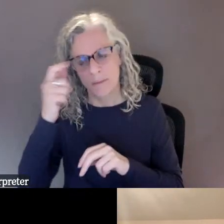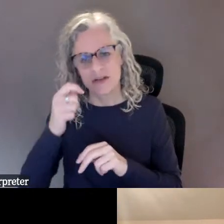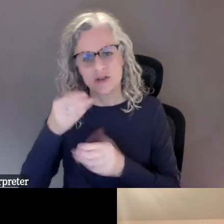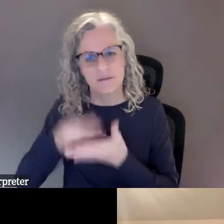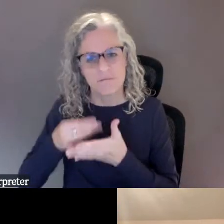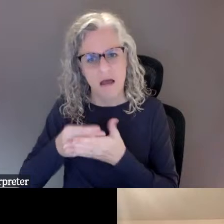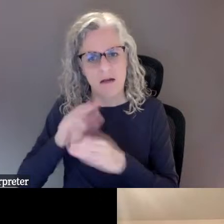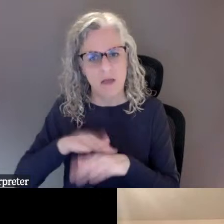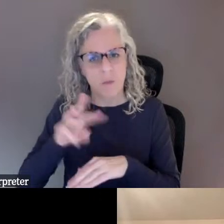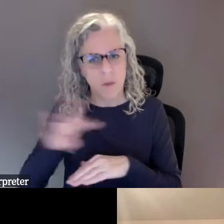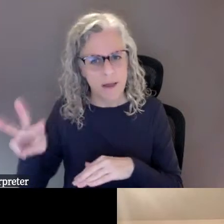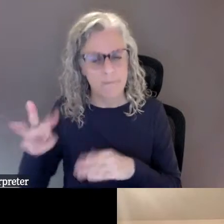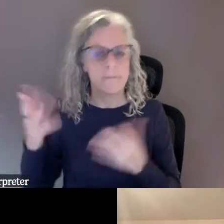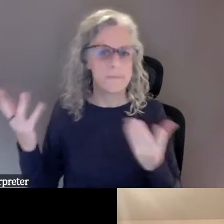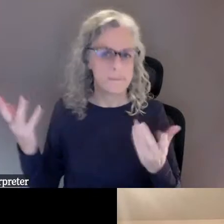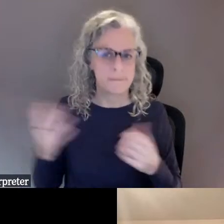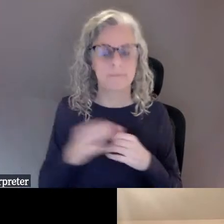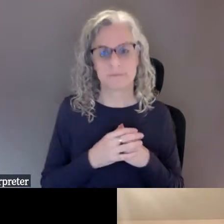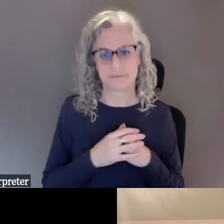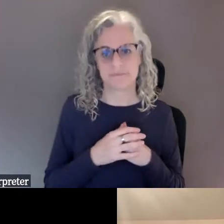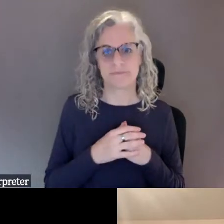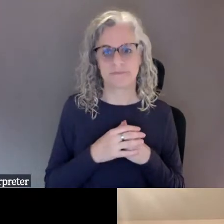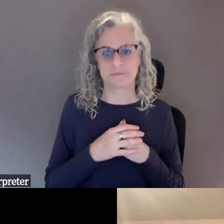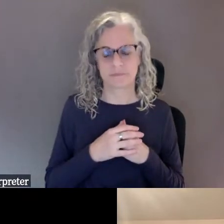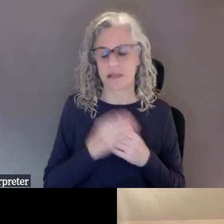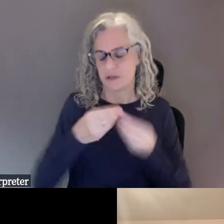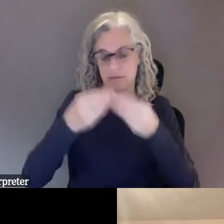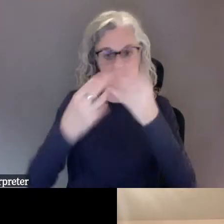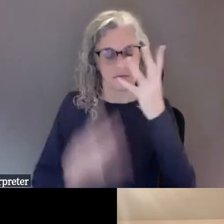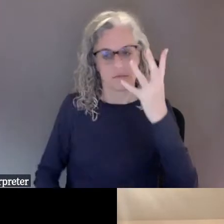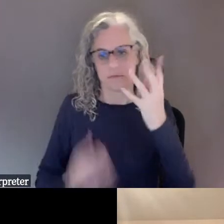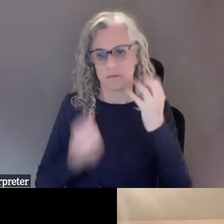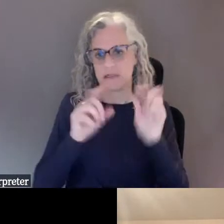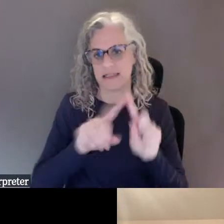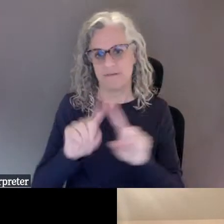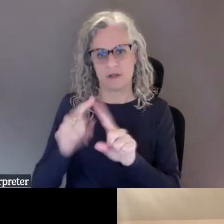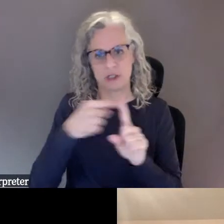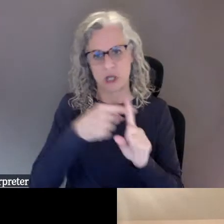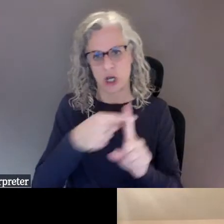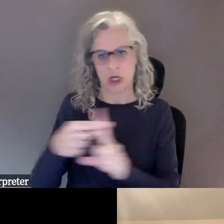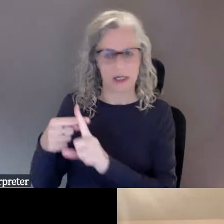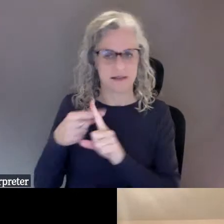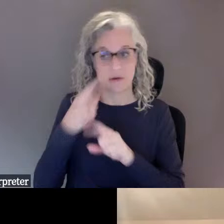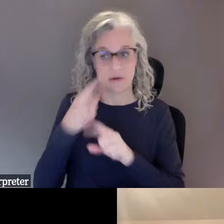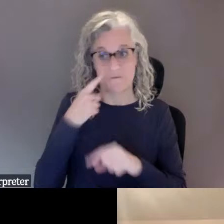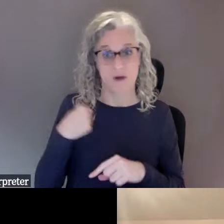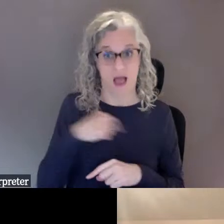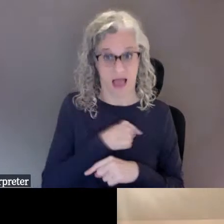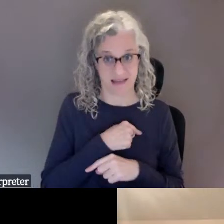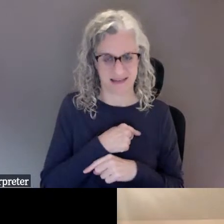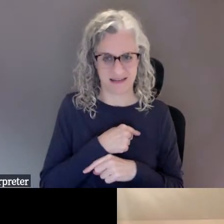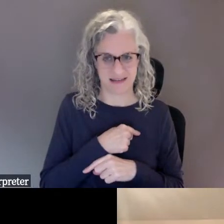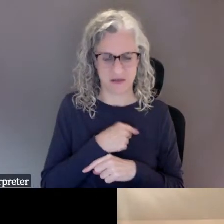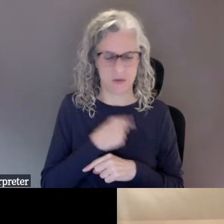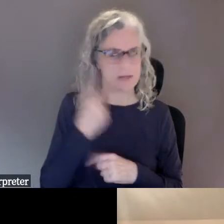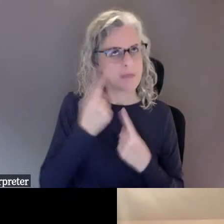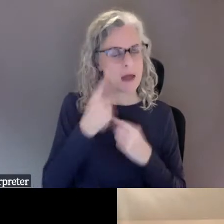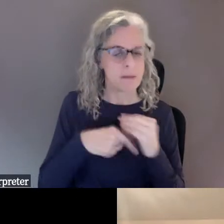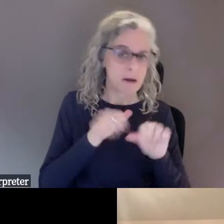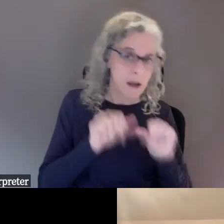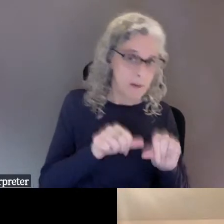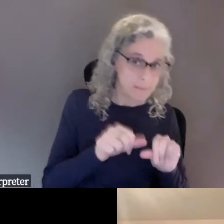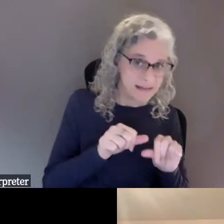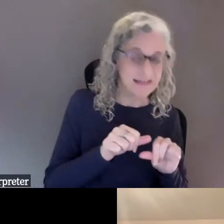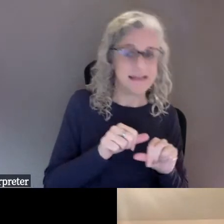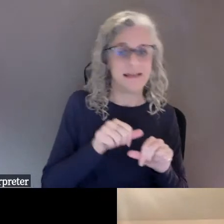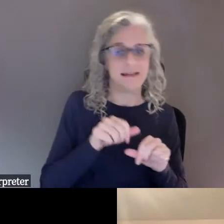that. But there's just a bajillion different targets. And so I think when it came to assessing our skills and capacity within our South Florida